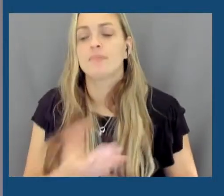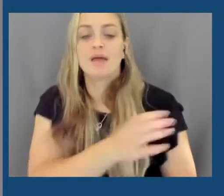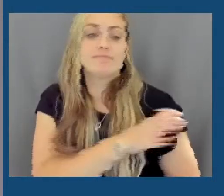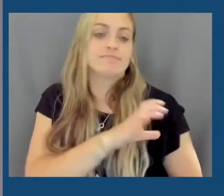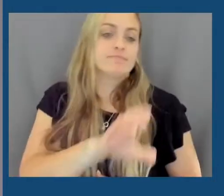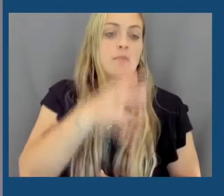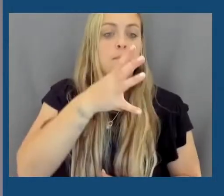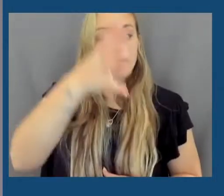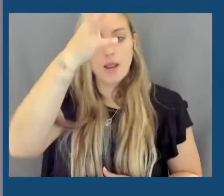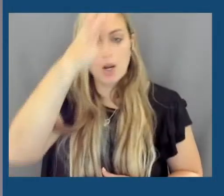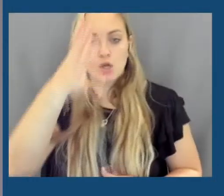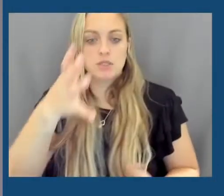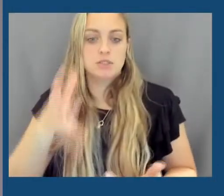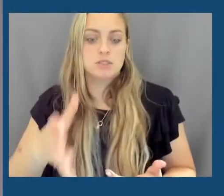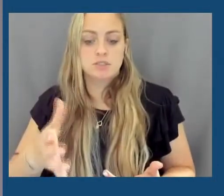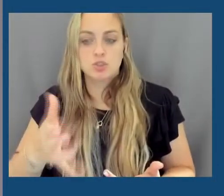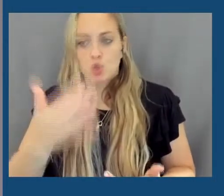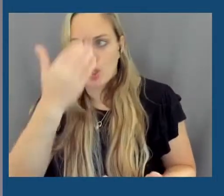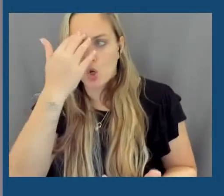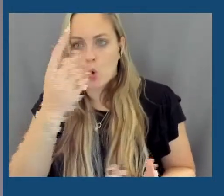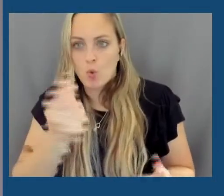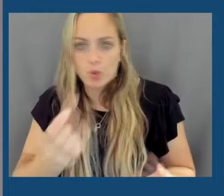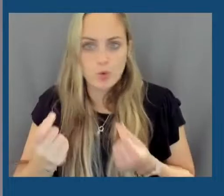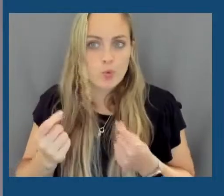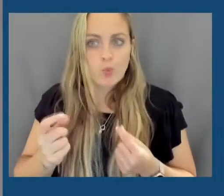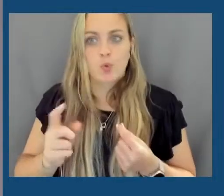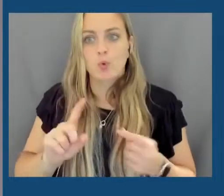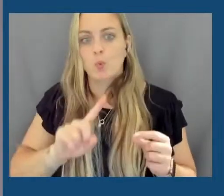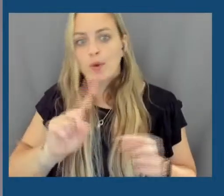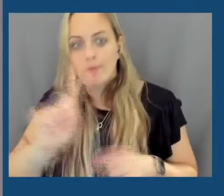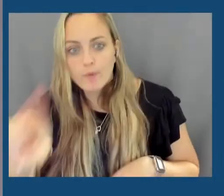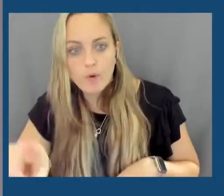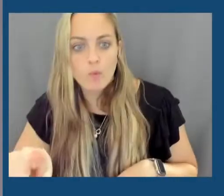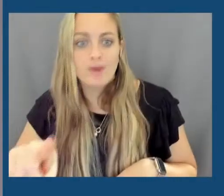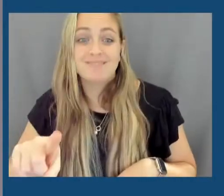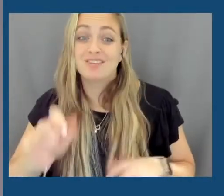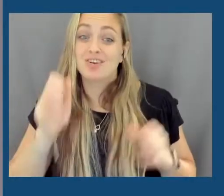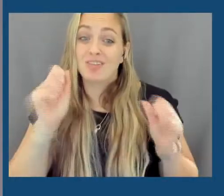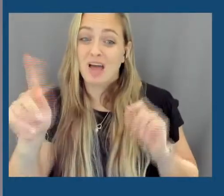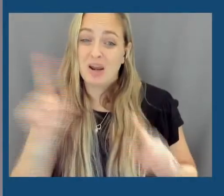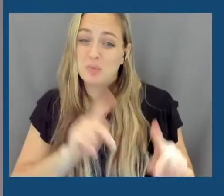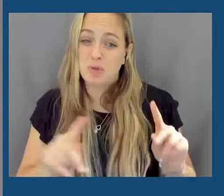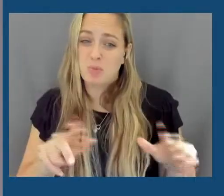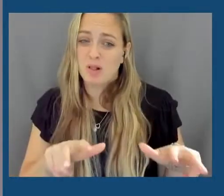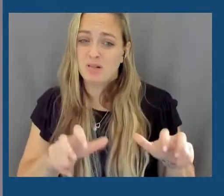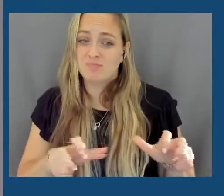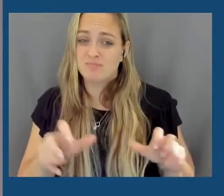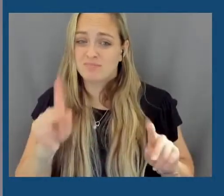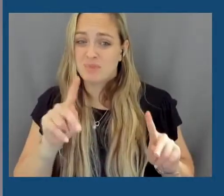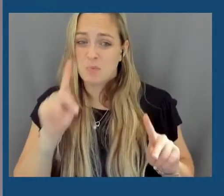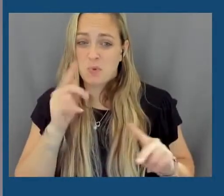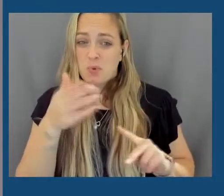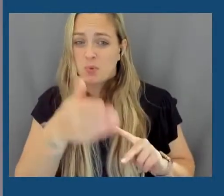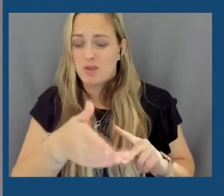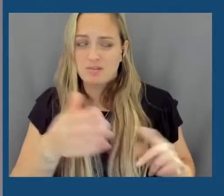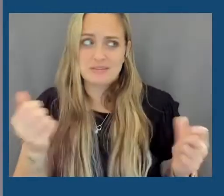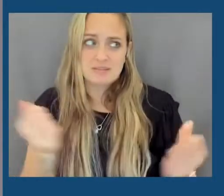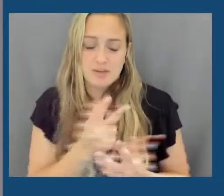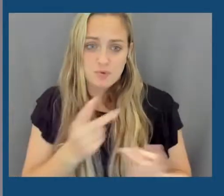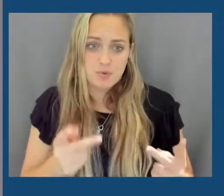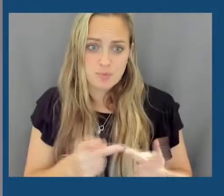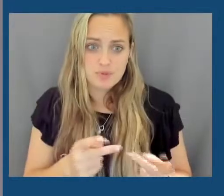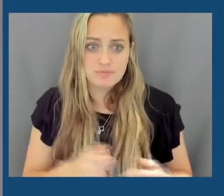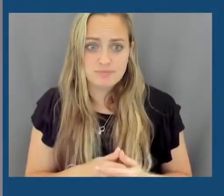idea of where their kids are going, because there are a lot of predators out there. It is a scary, scary place. I